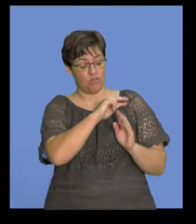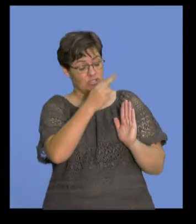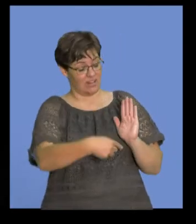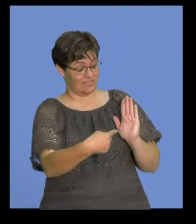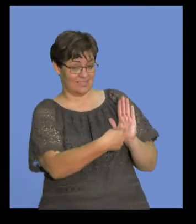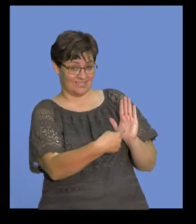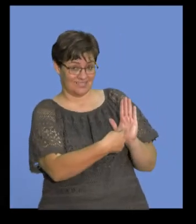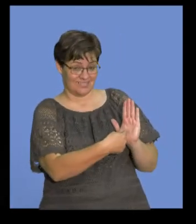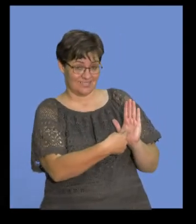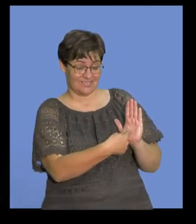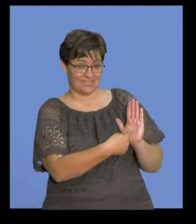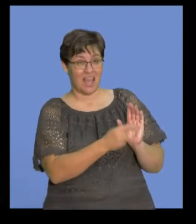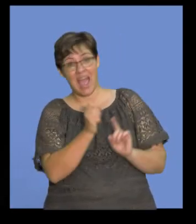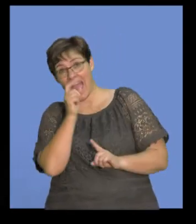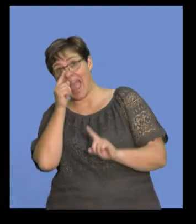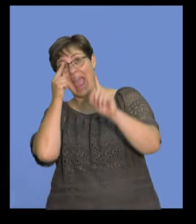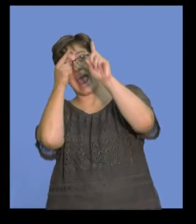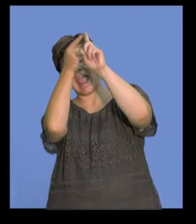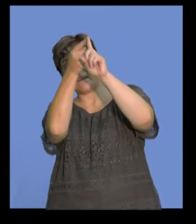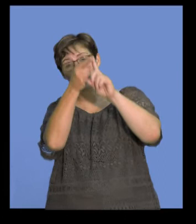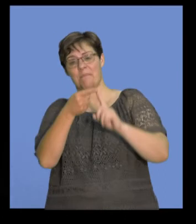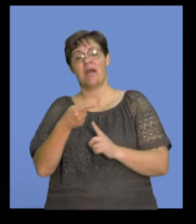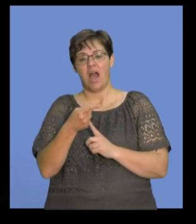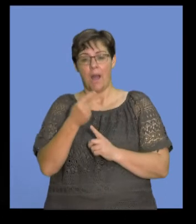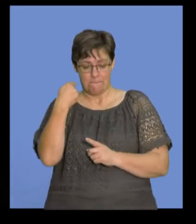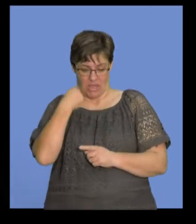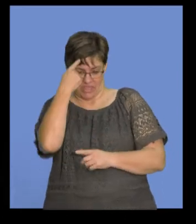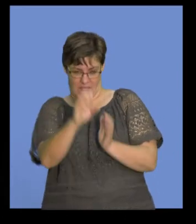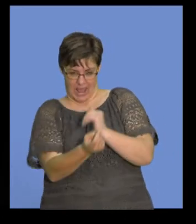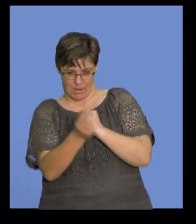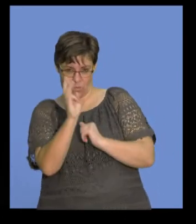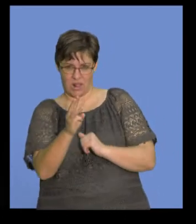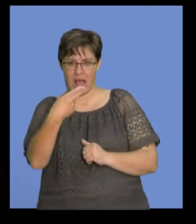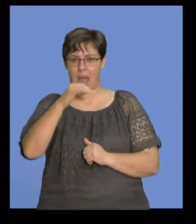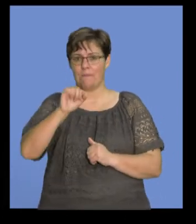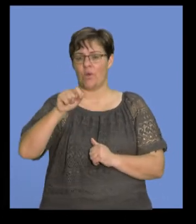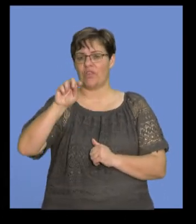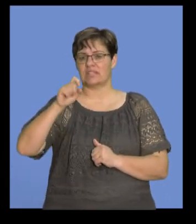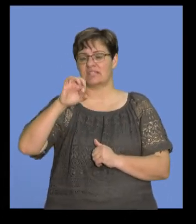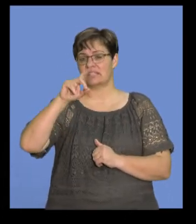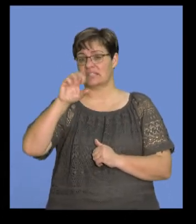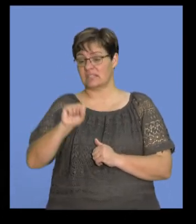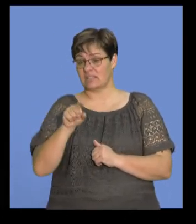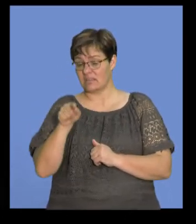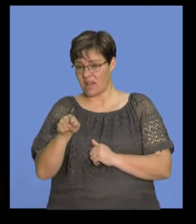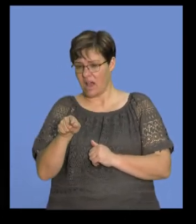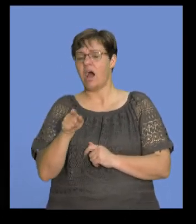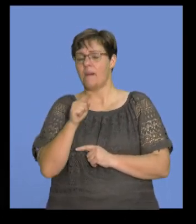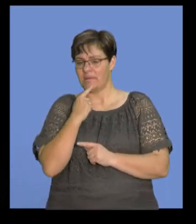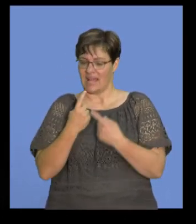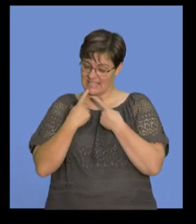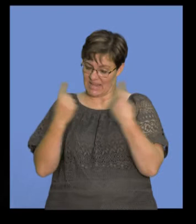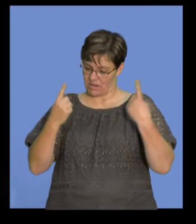link the results to the aim and the hypothesis. So when you write the aim of the experiment, it's often